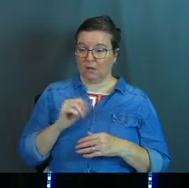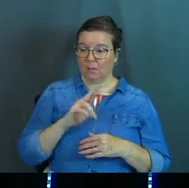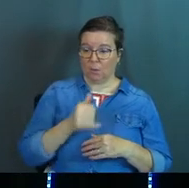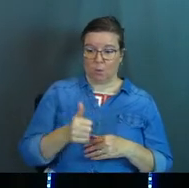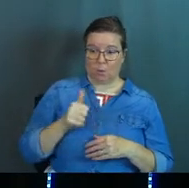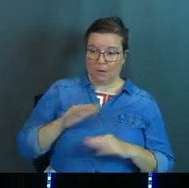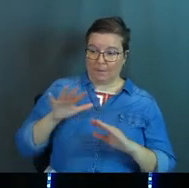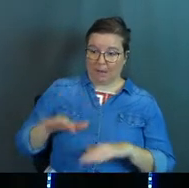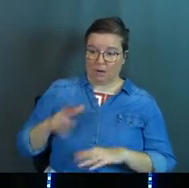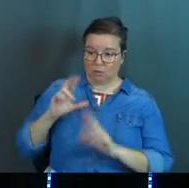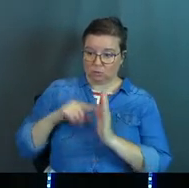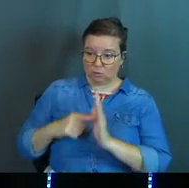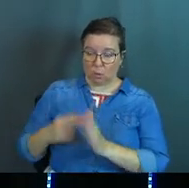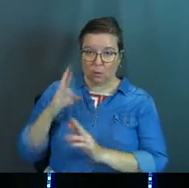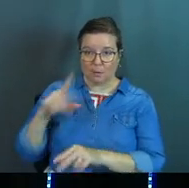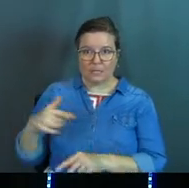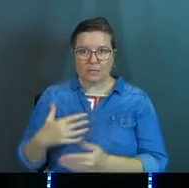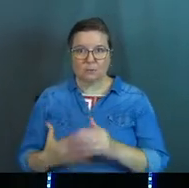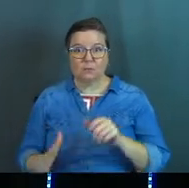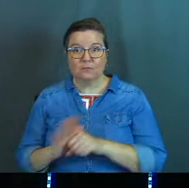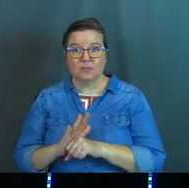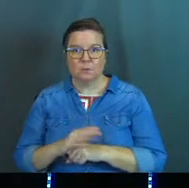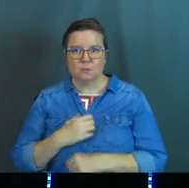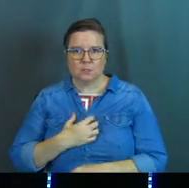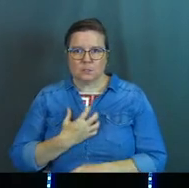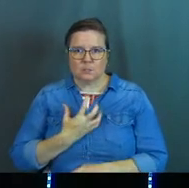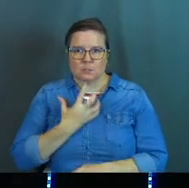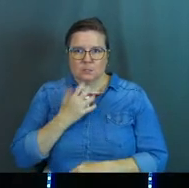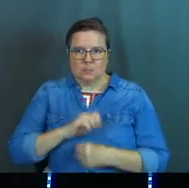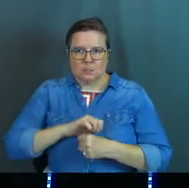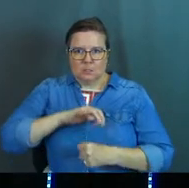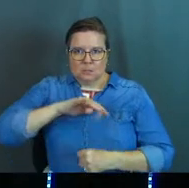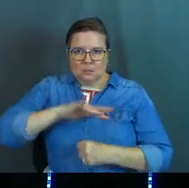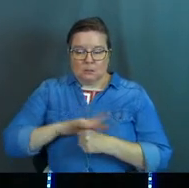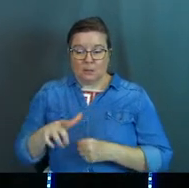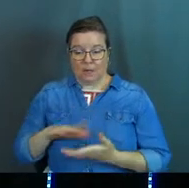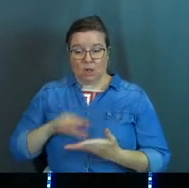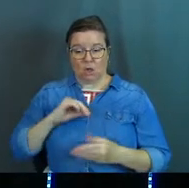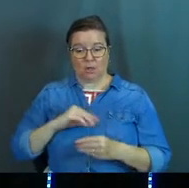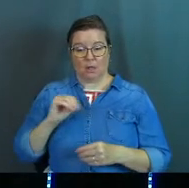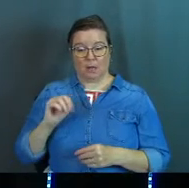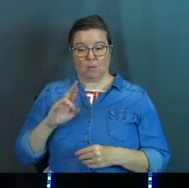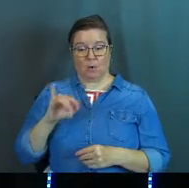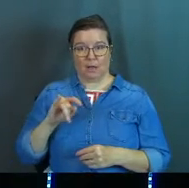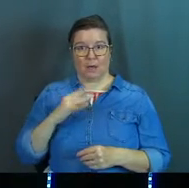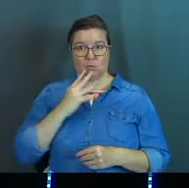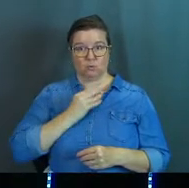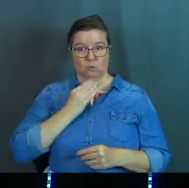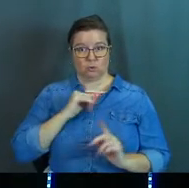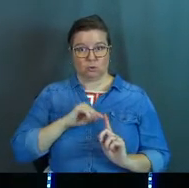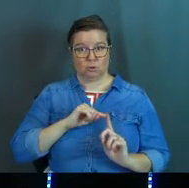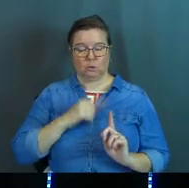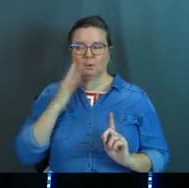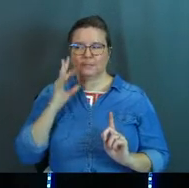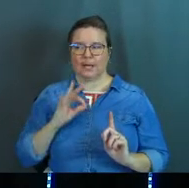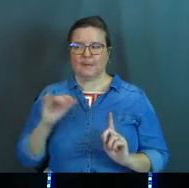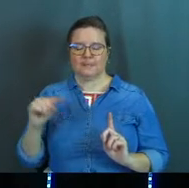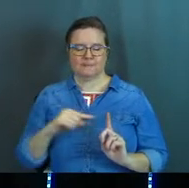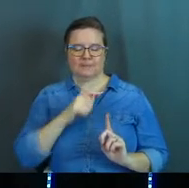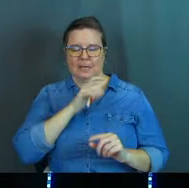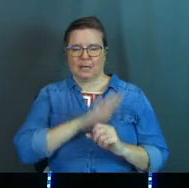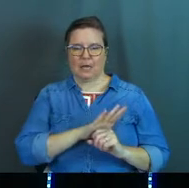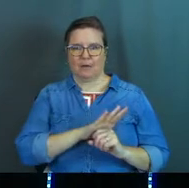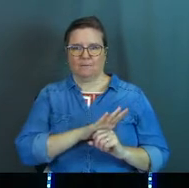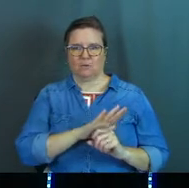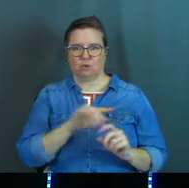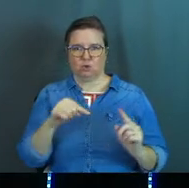not bow down or show him respect, he was filled with rage. He had learned of Mordecai's nationality, and so he decided it was not enough to